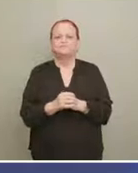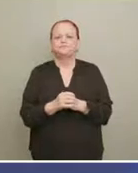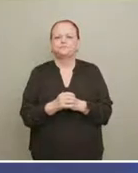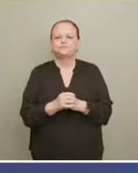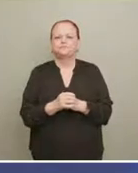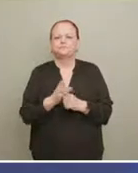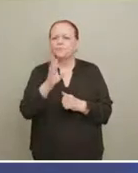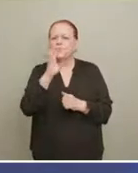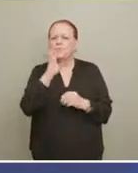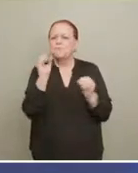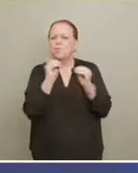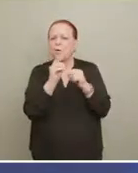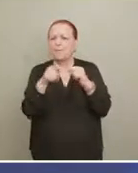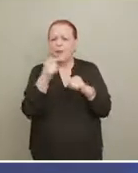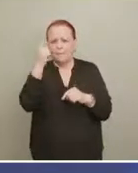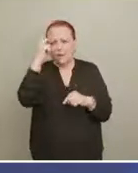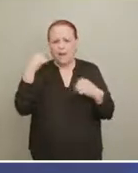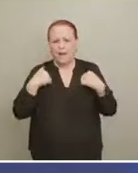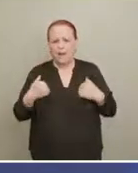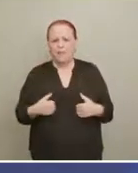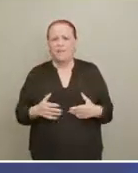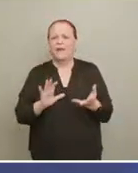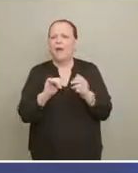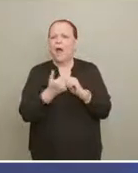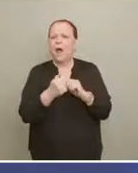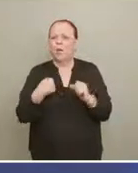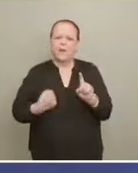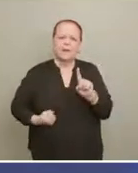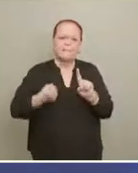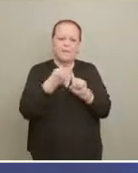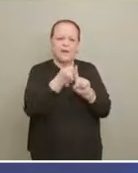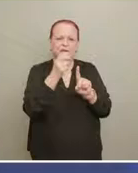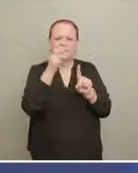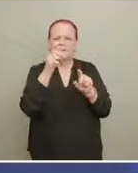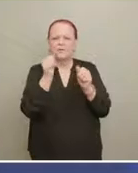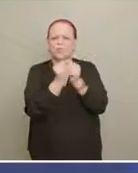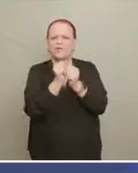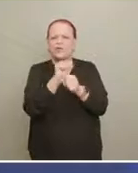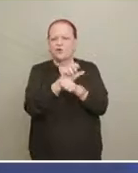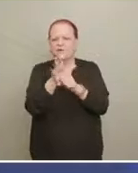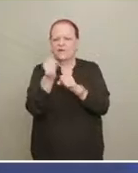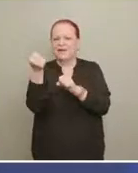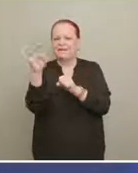more about our mental health and how we have been impacted by the COVID-19